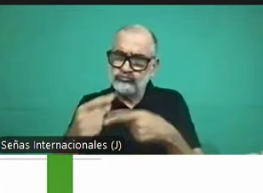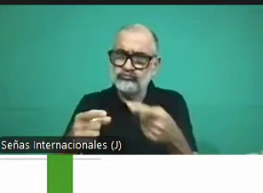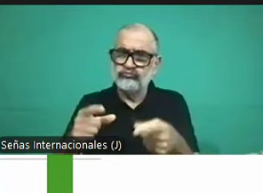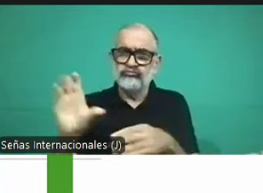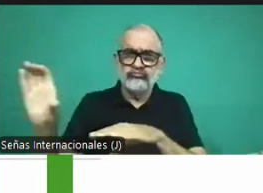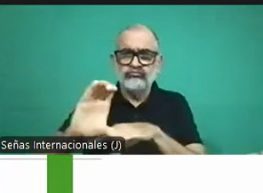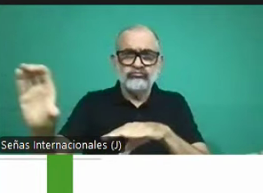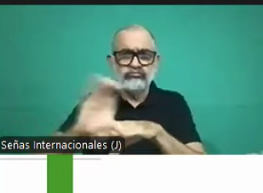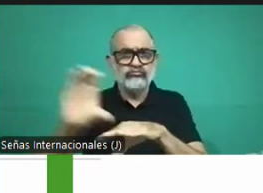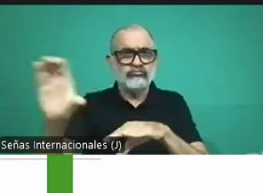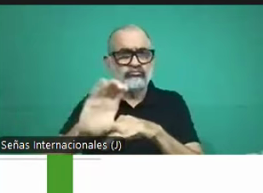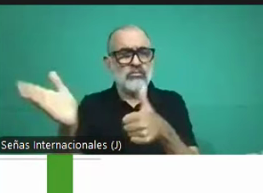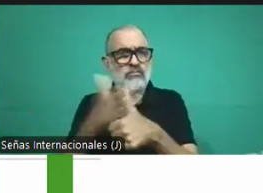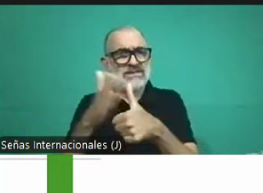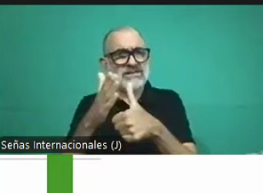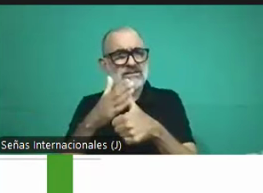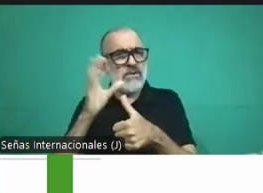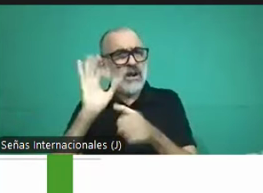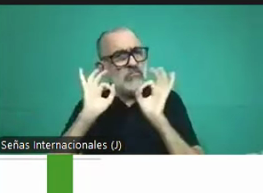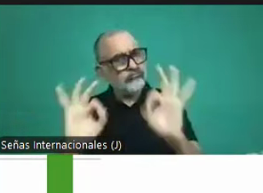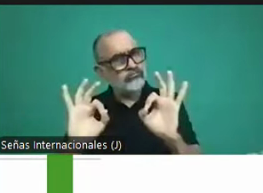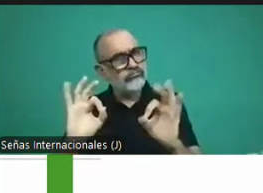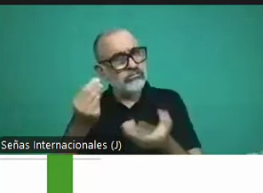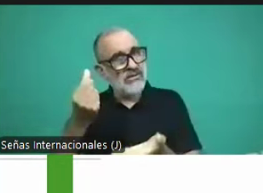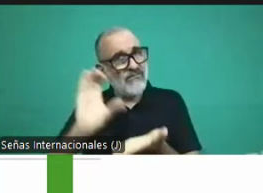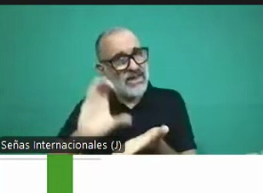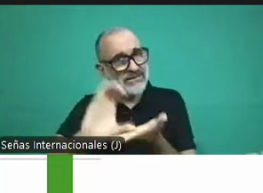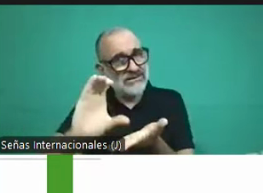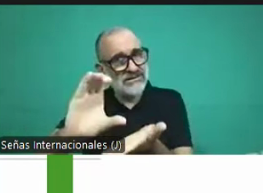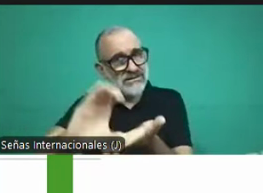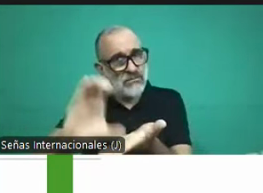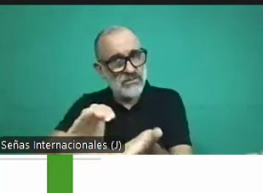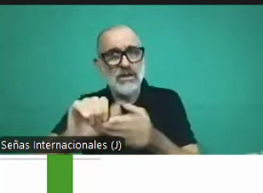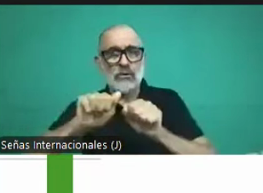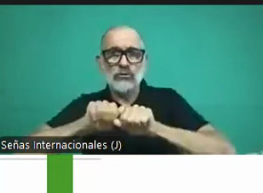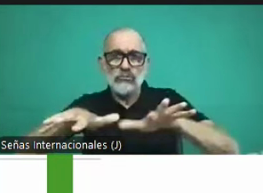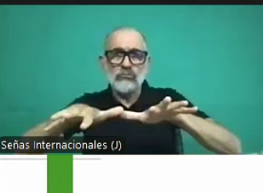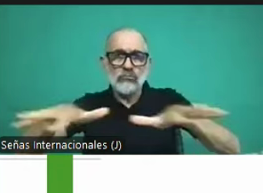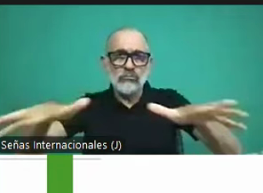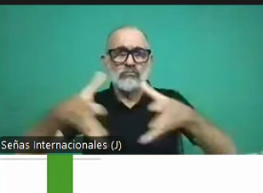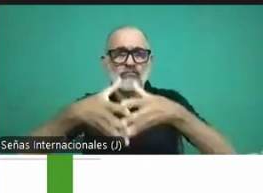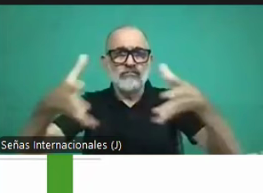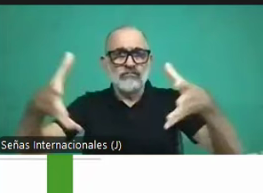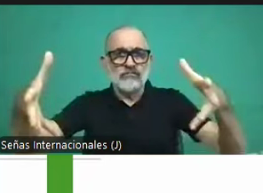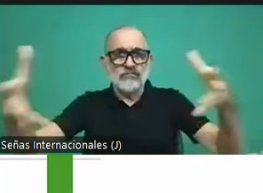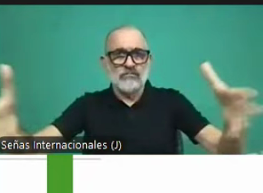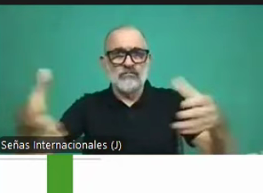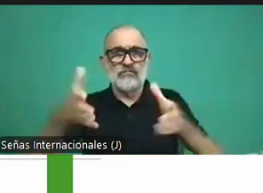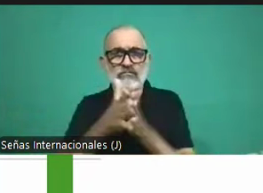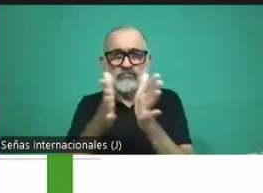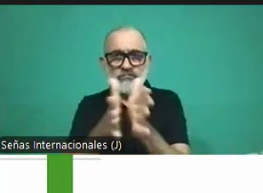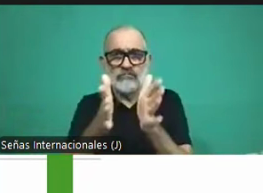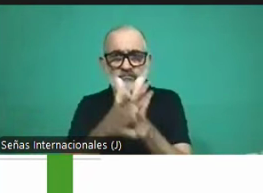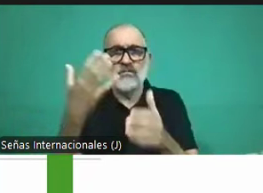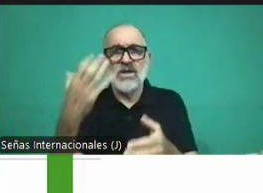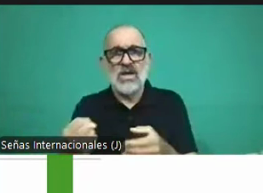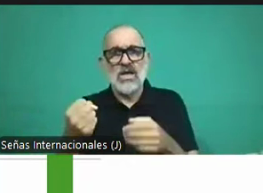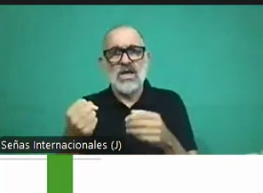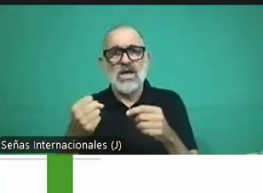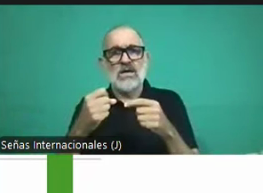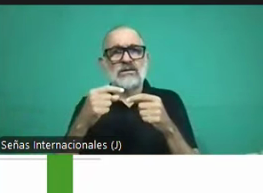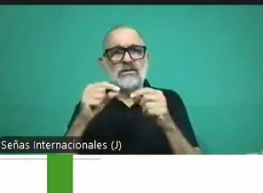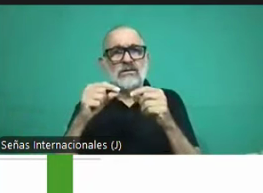main indicators of the system. This expansion in reference to economic growth is one of the factors that implies its levels